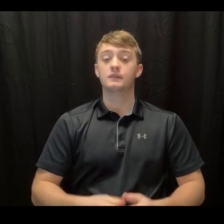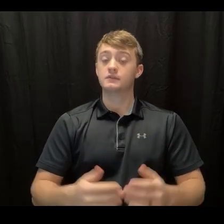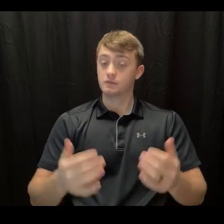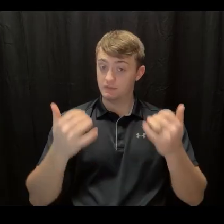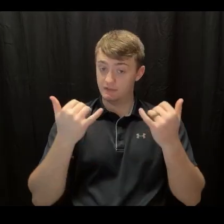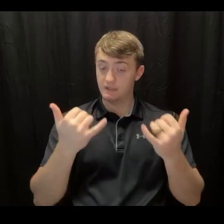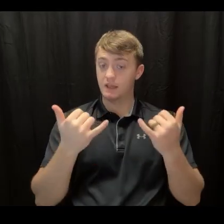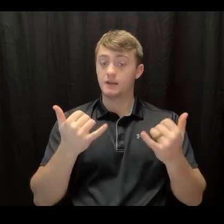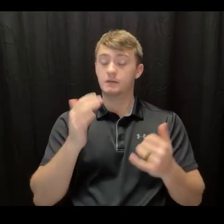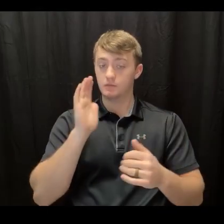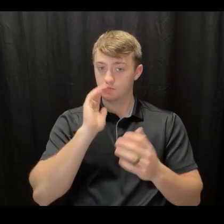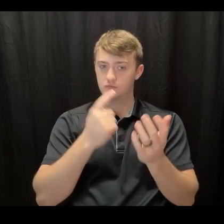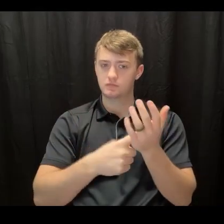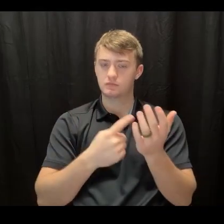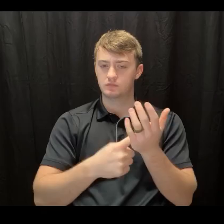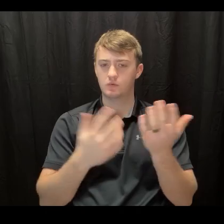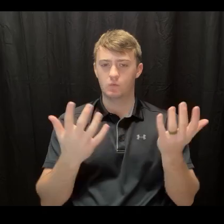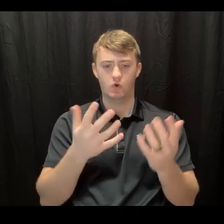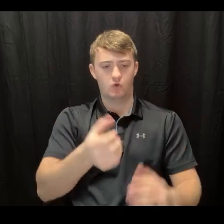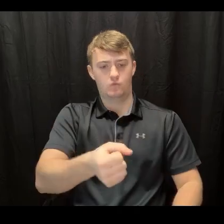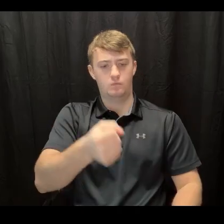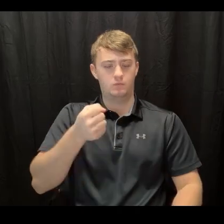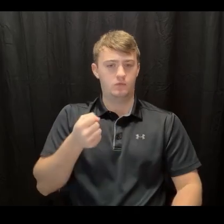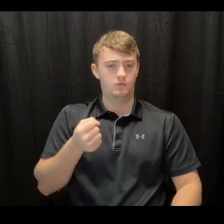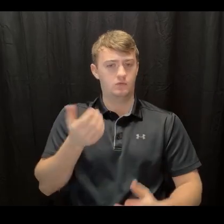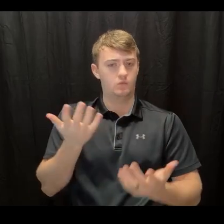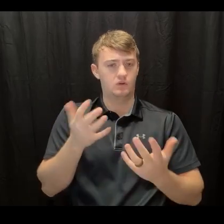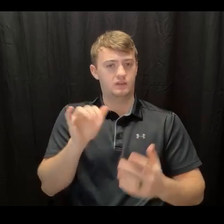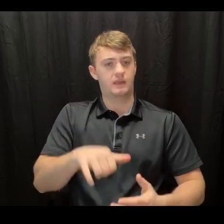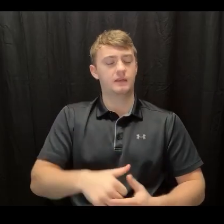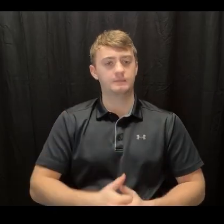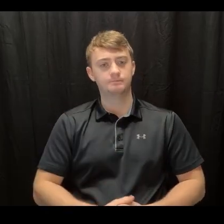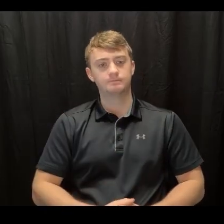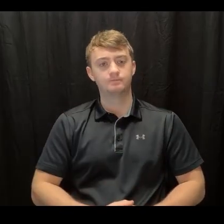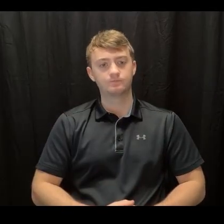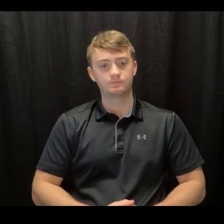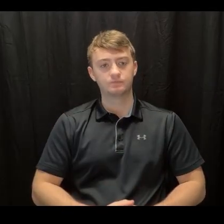So now we're going to talk about what a removal is.